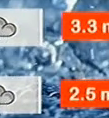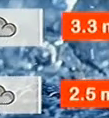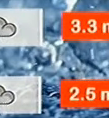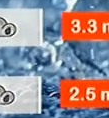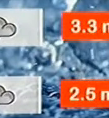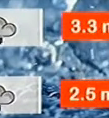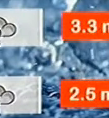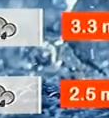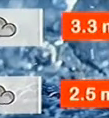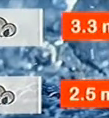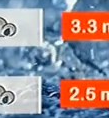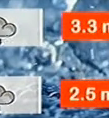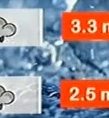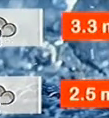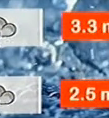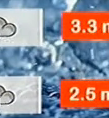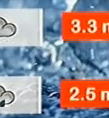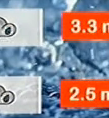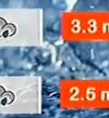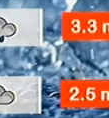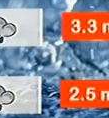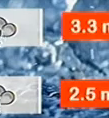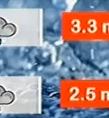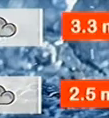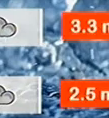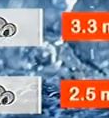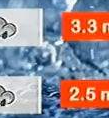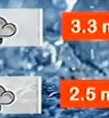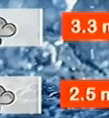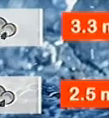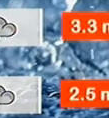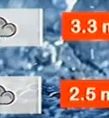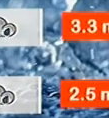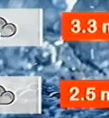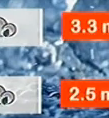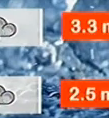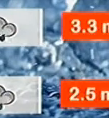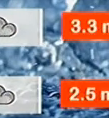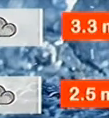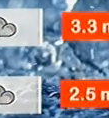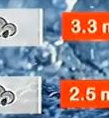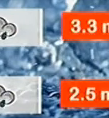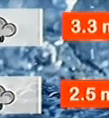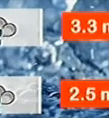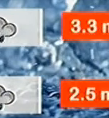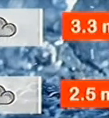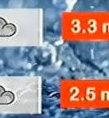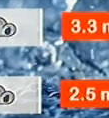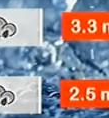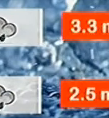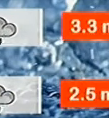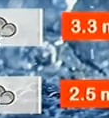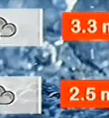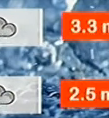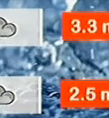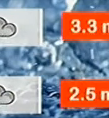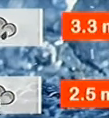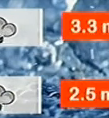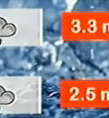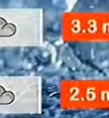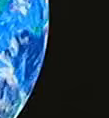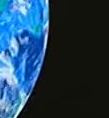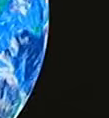of 9.2 millimeters, and then Toro we had 3.3 millimeters, and then Bududa we had 2.5